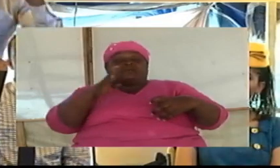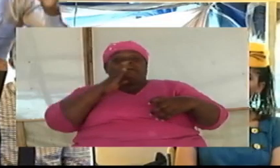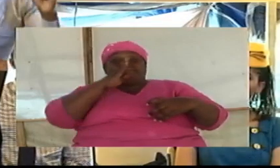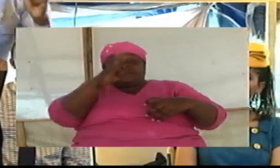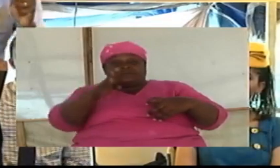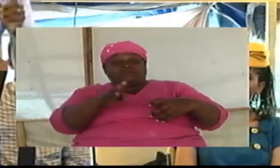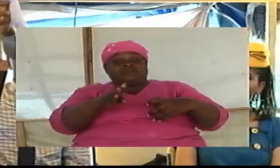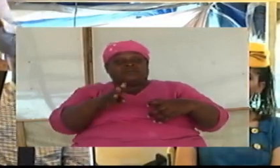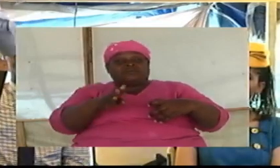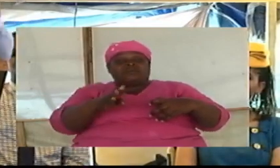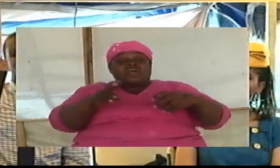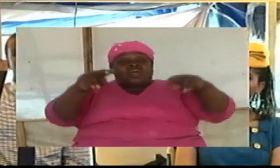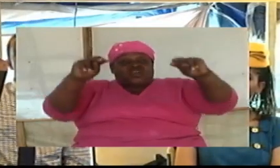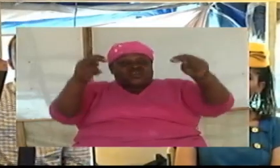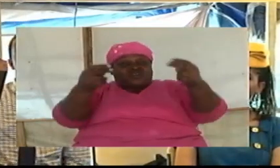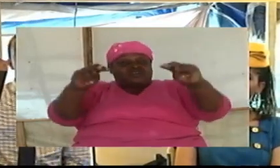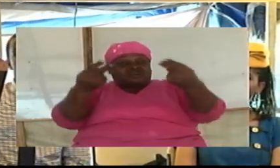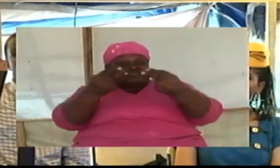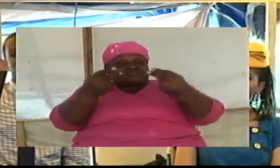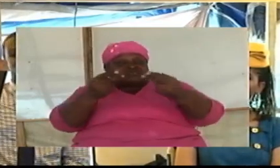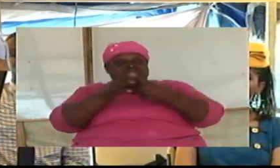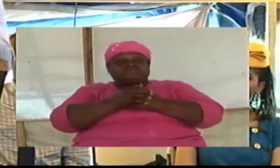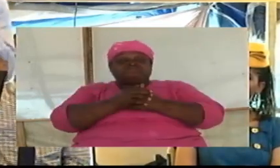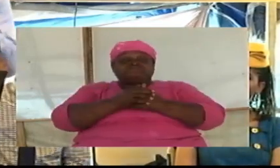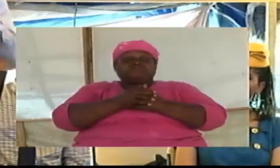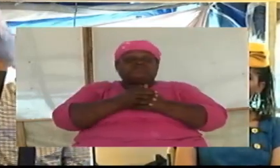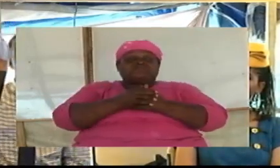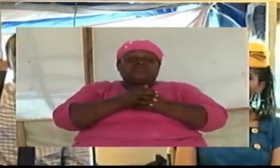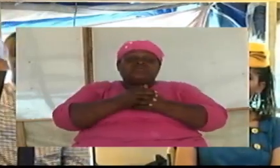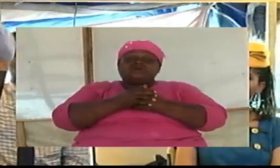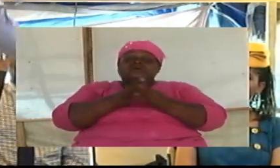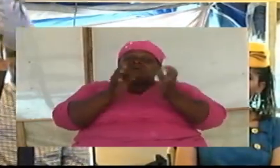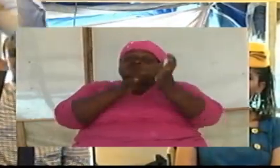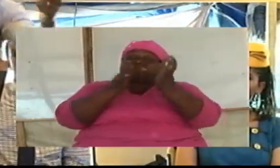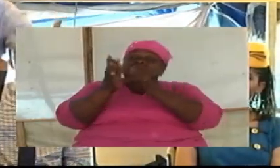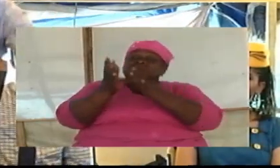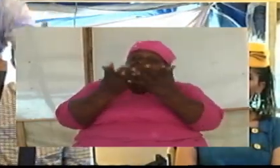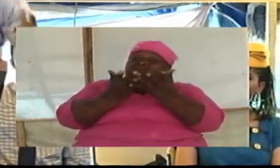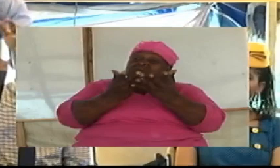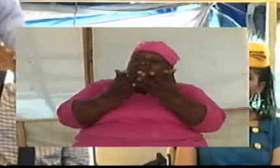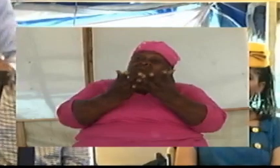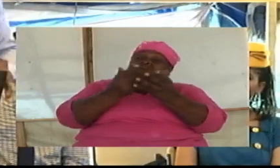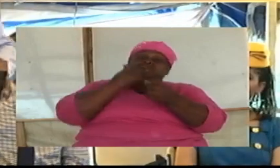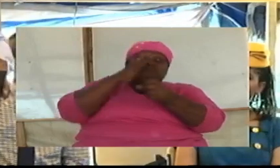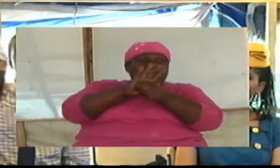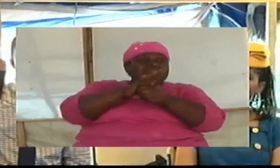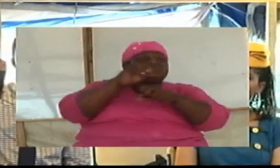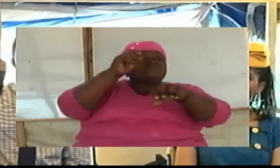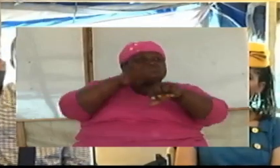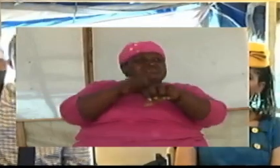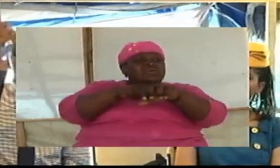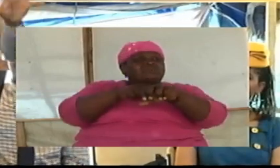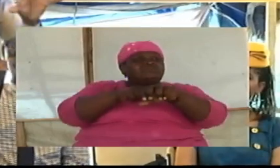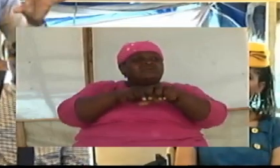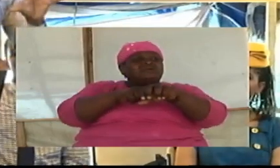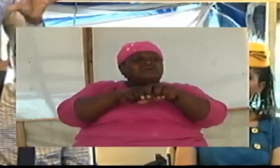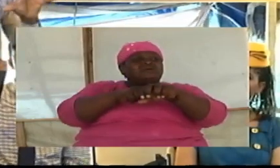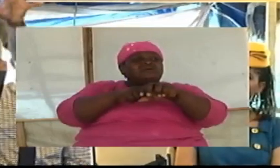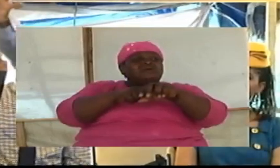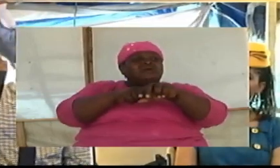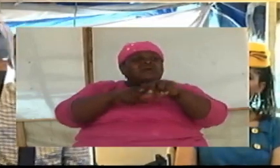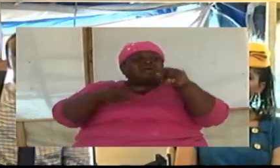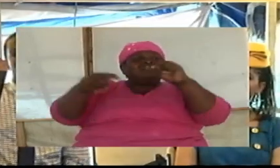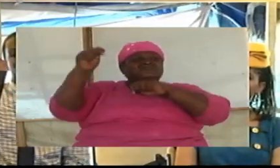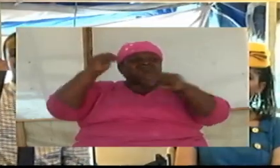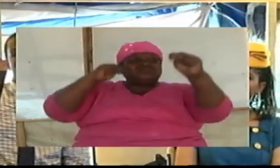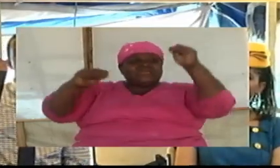in scripture, we recognize that there is promise of a time of tribulation. I heard Bishop Daly